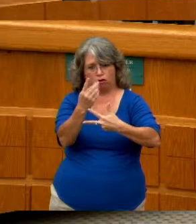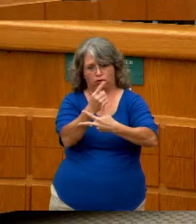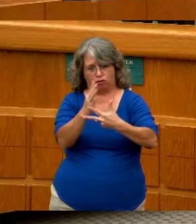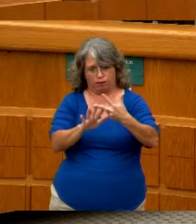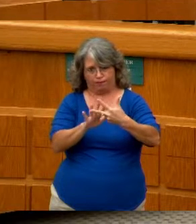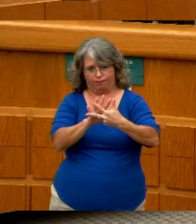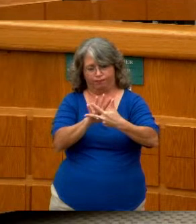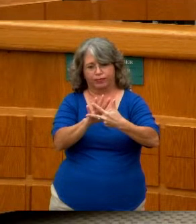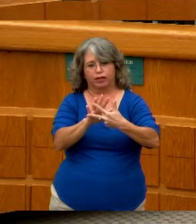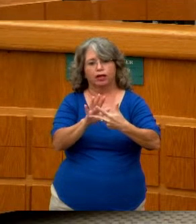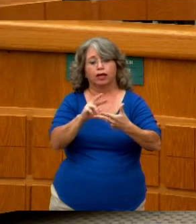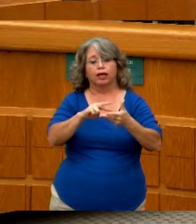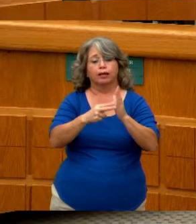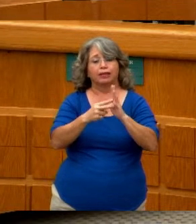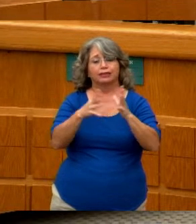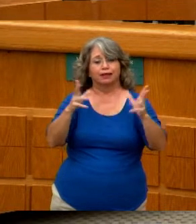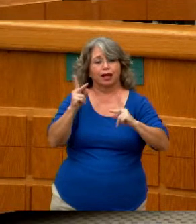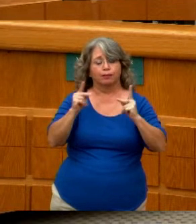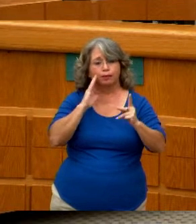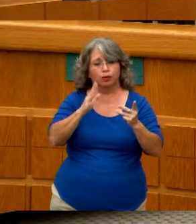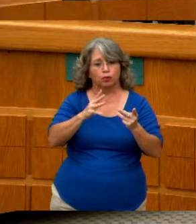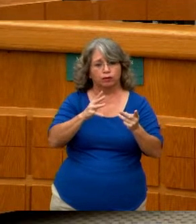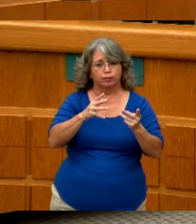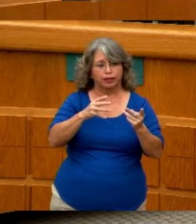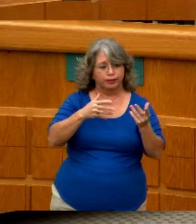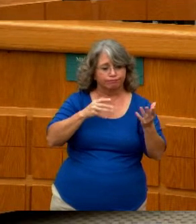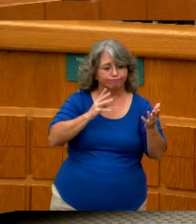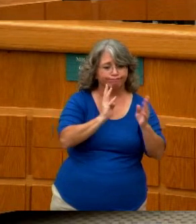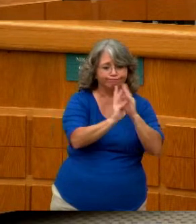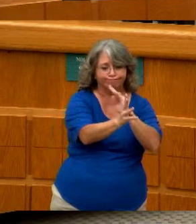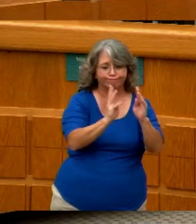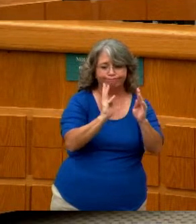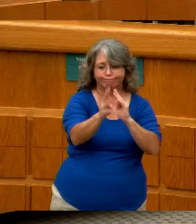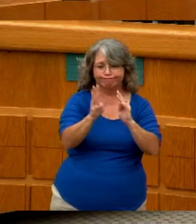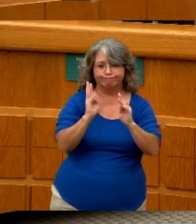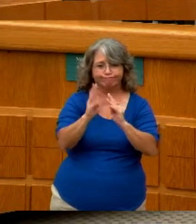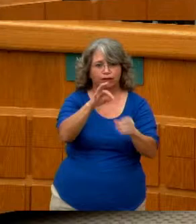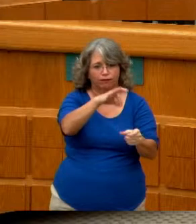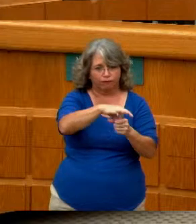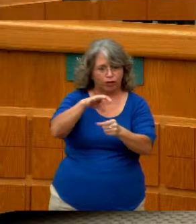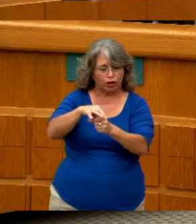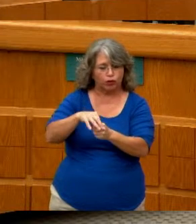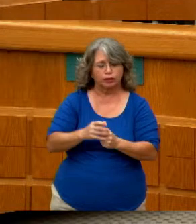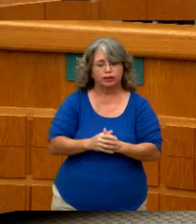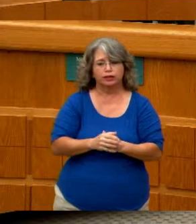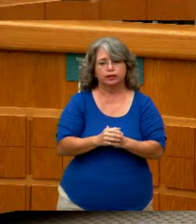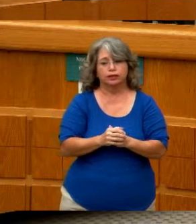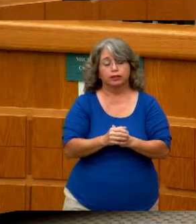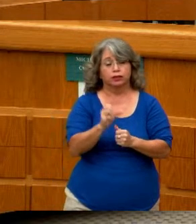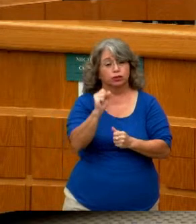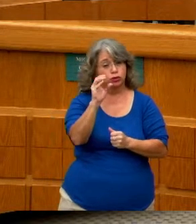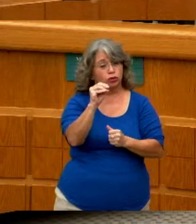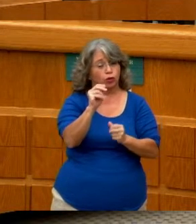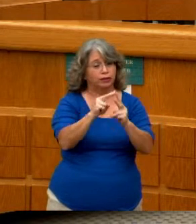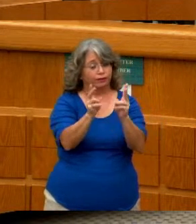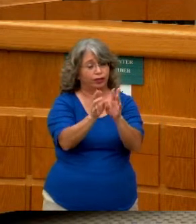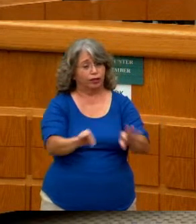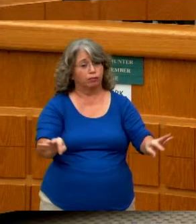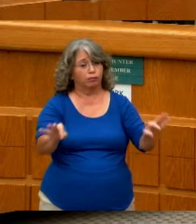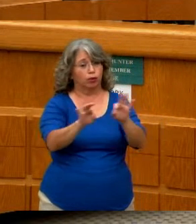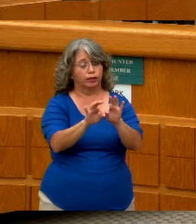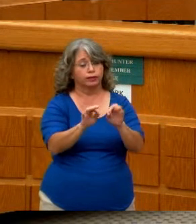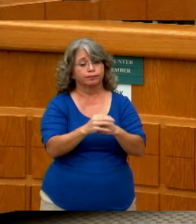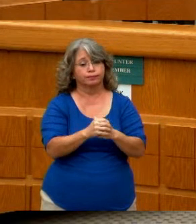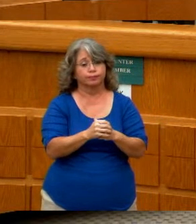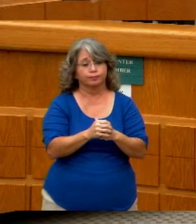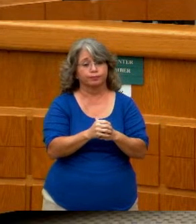4. And that means we're going to have a lot of people moving about. So it's really important that on this runoff election,